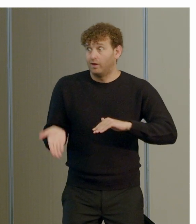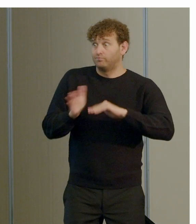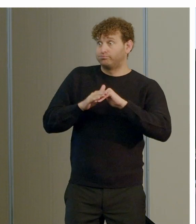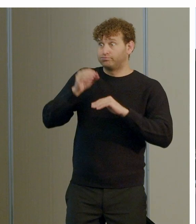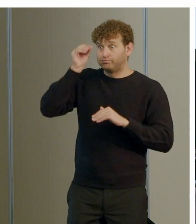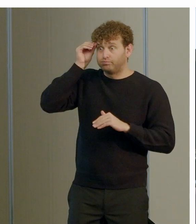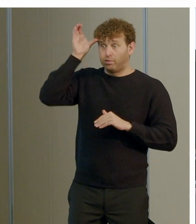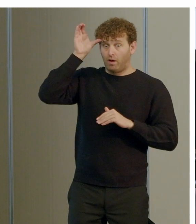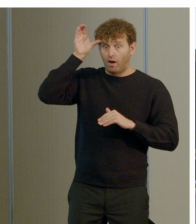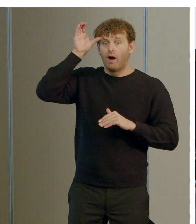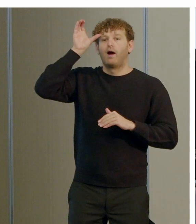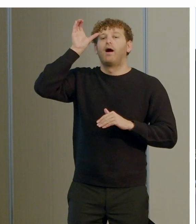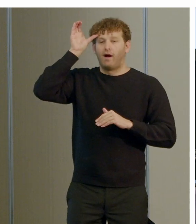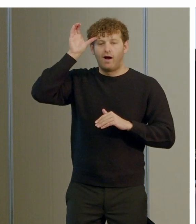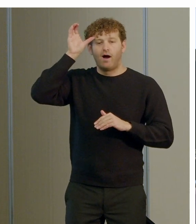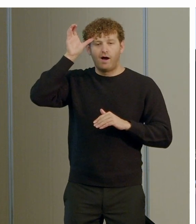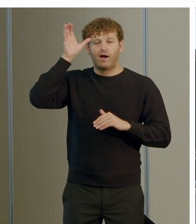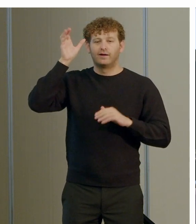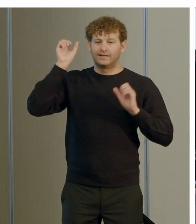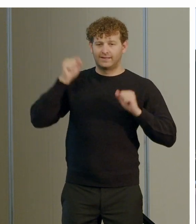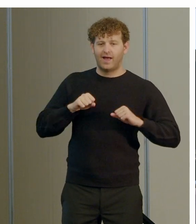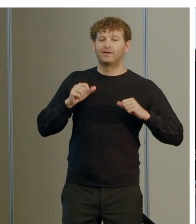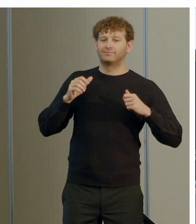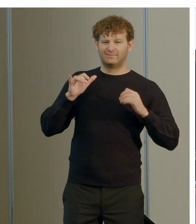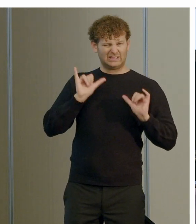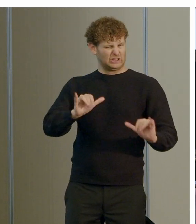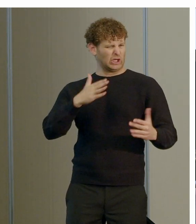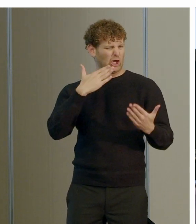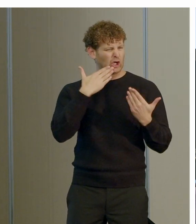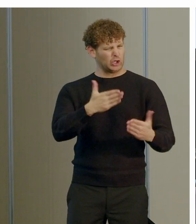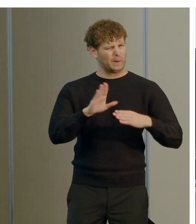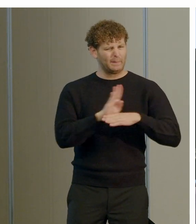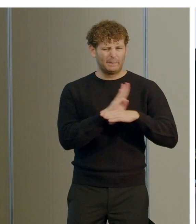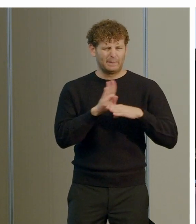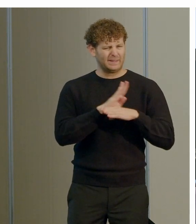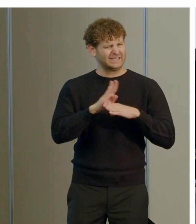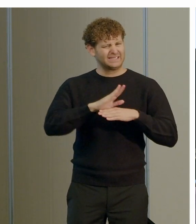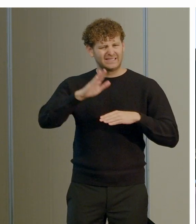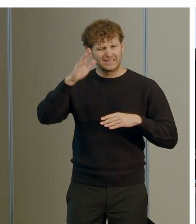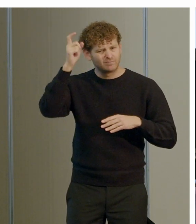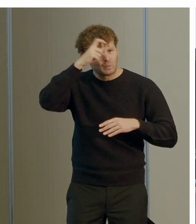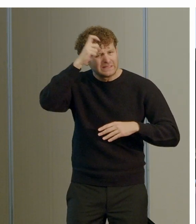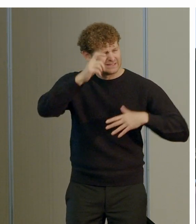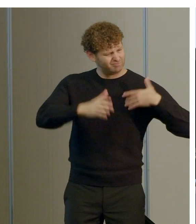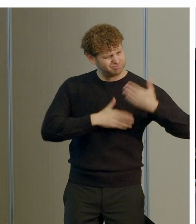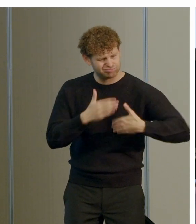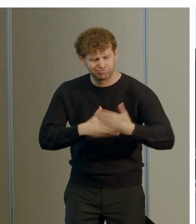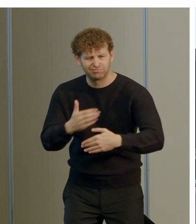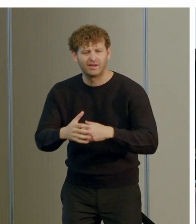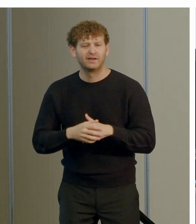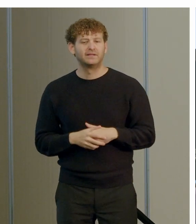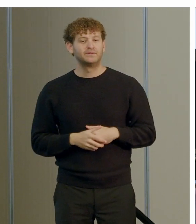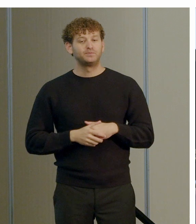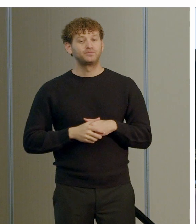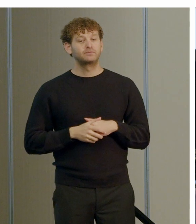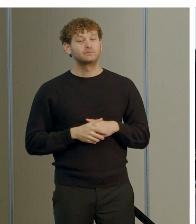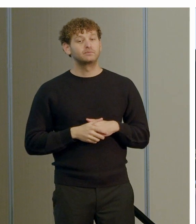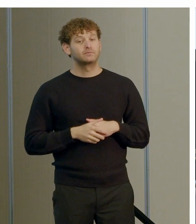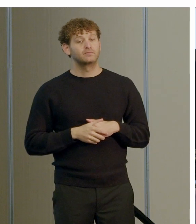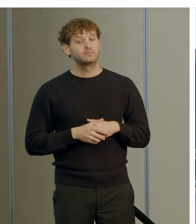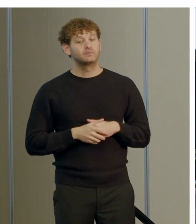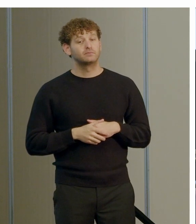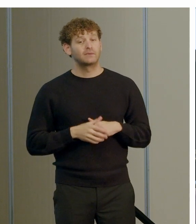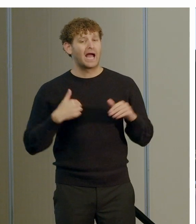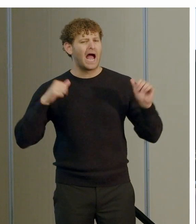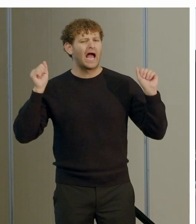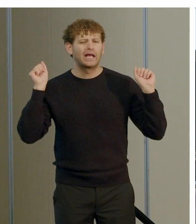business sense. So you talk about effectiveness and efficiency. There's no carrot and a stick here. I can guarantee you a company